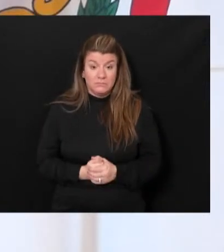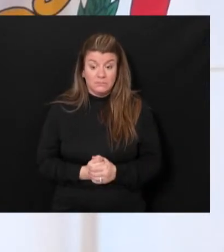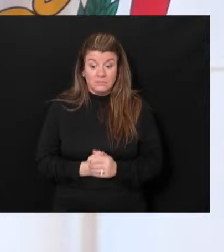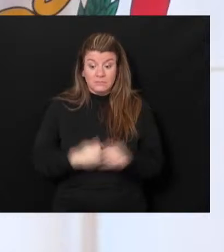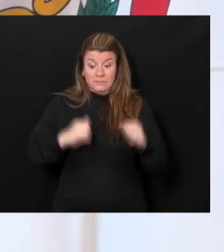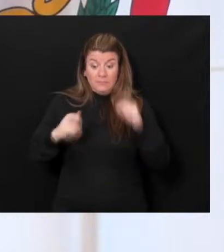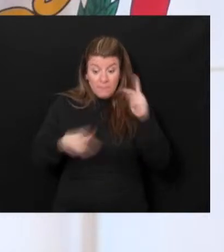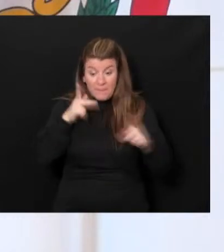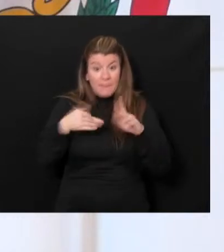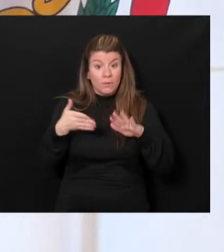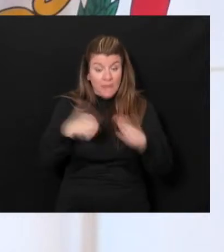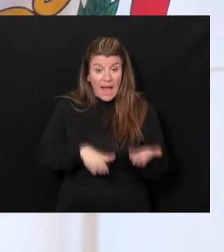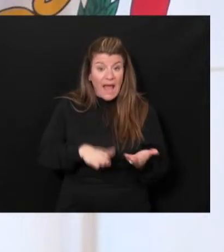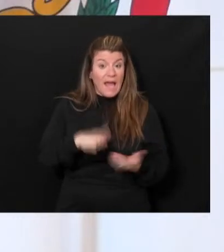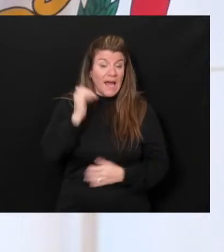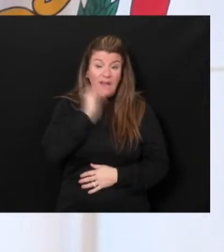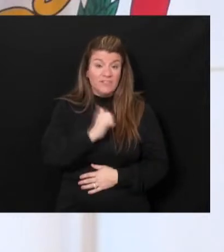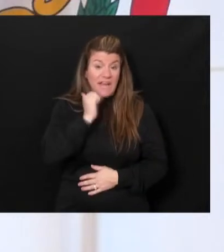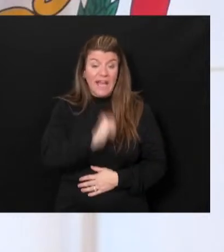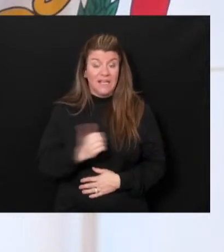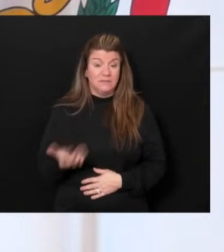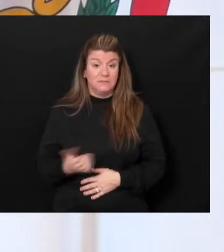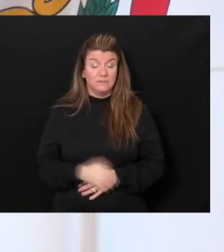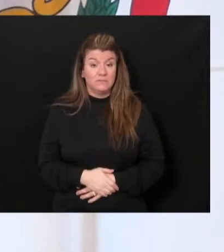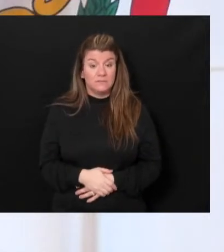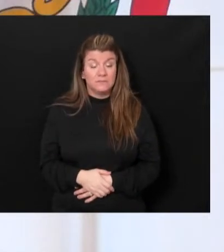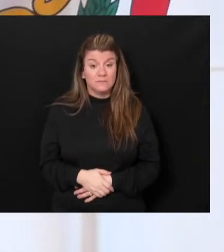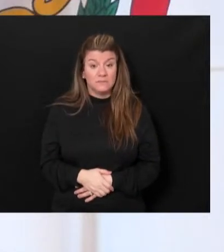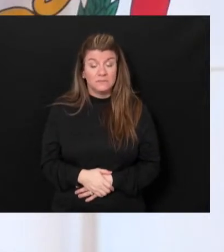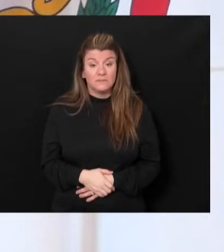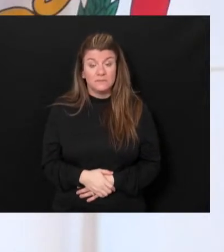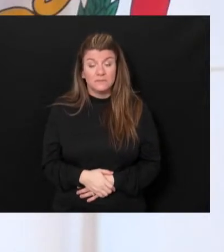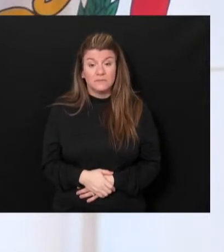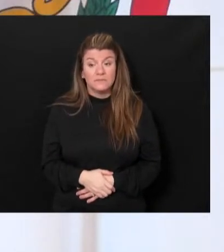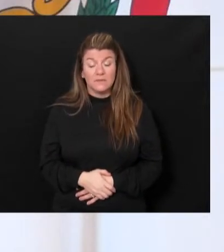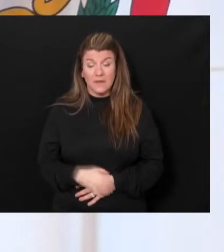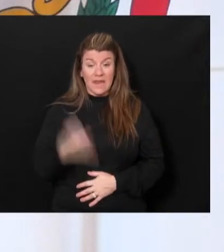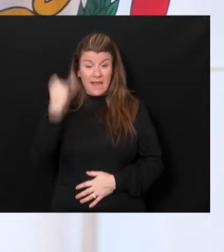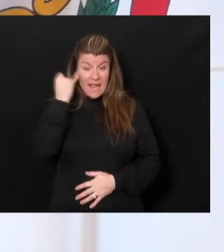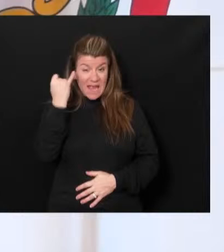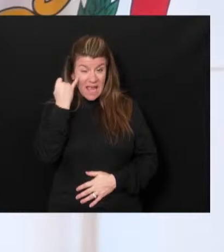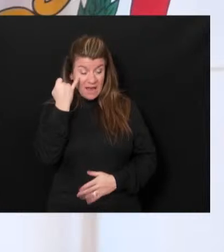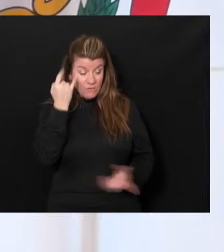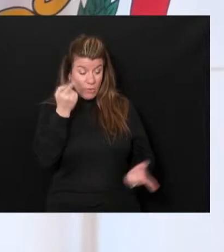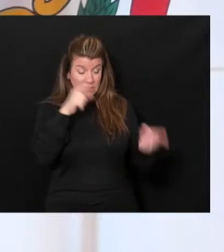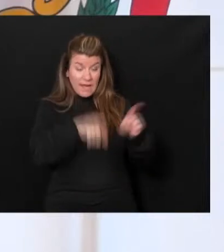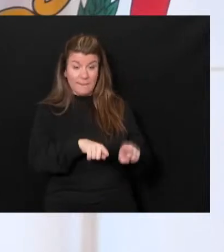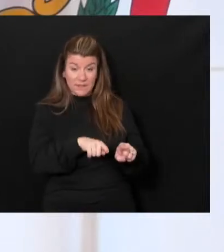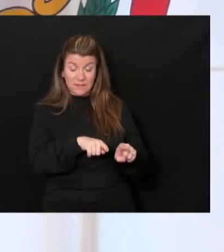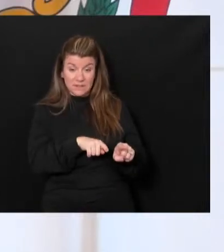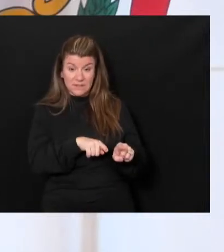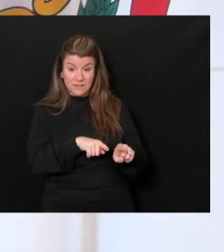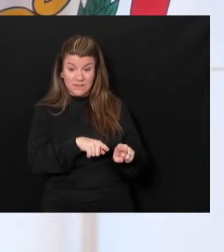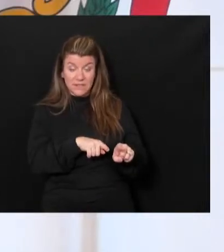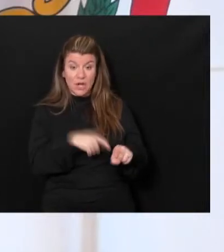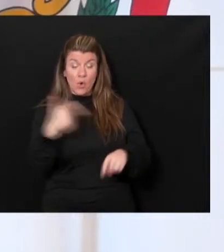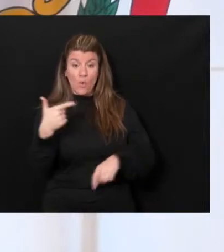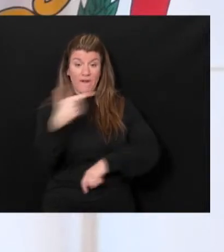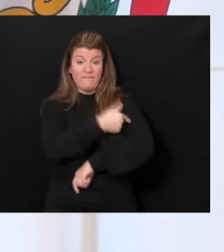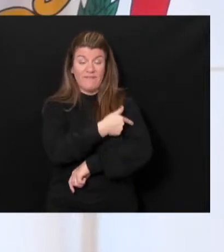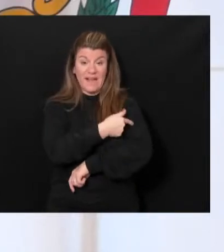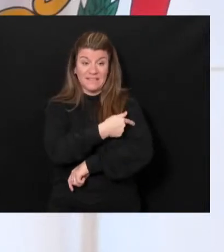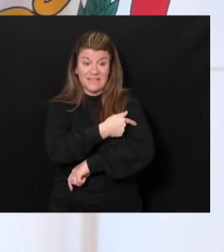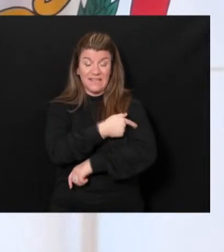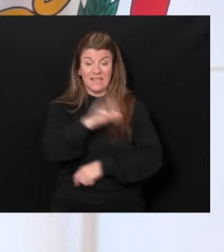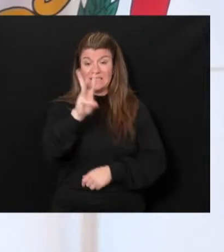of something. That's all there is to it. Now, if what we have done is we have vaccinated